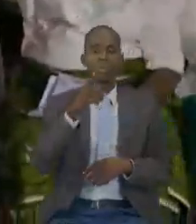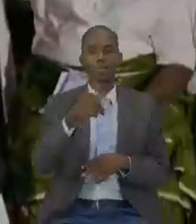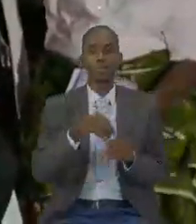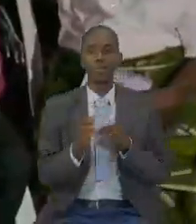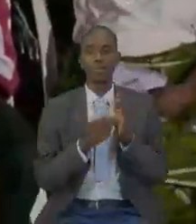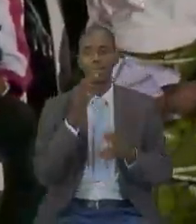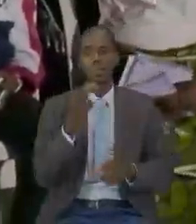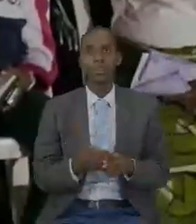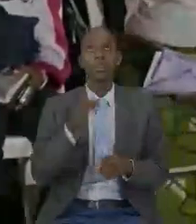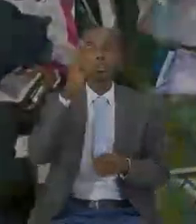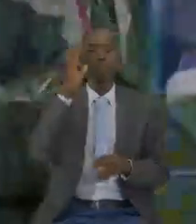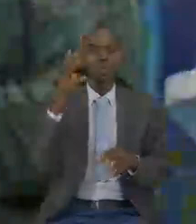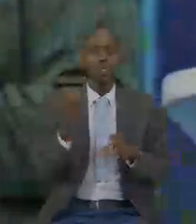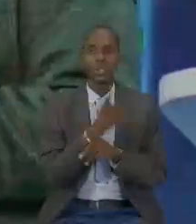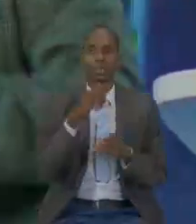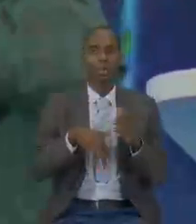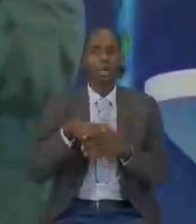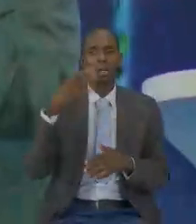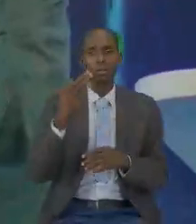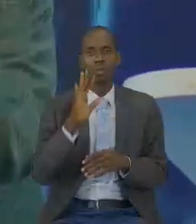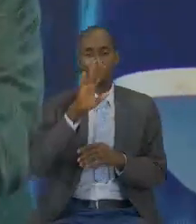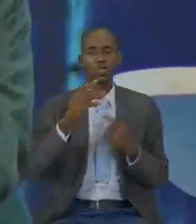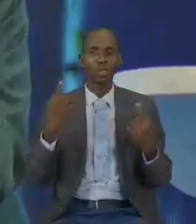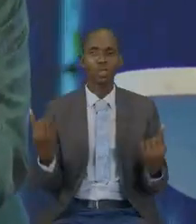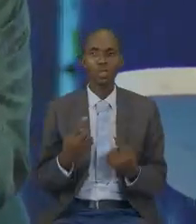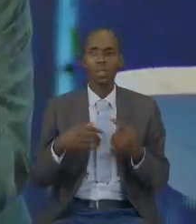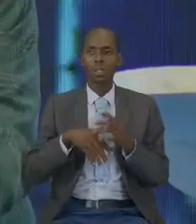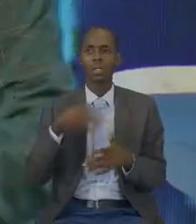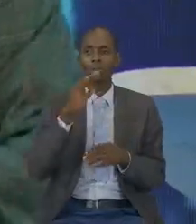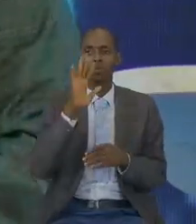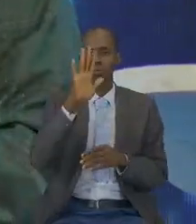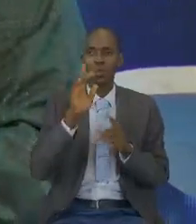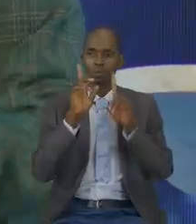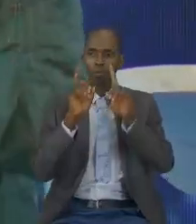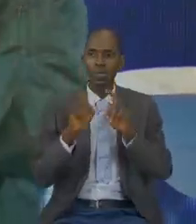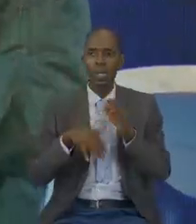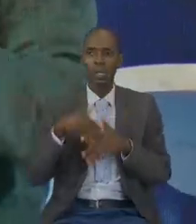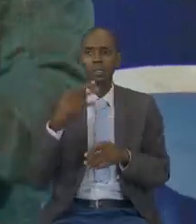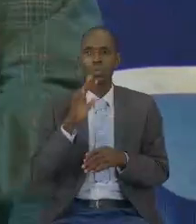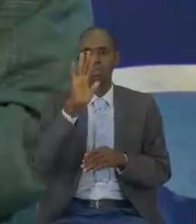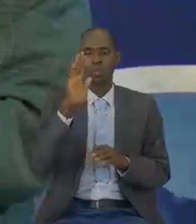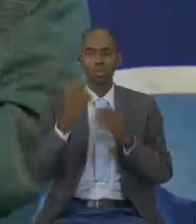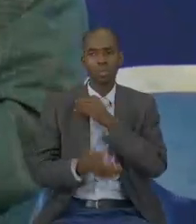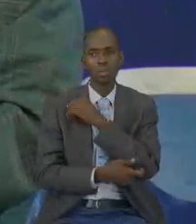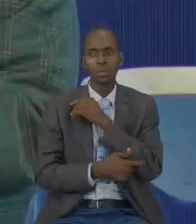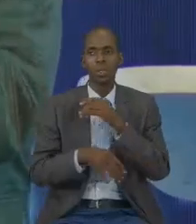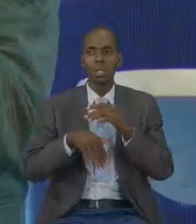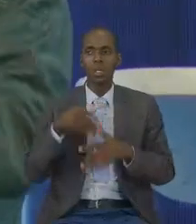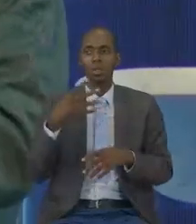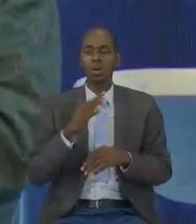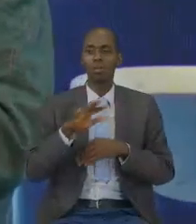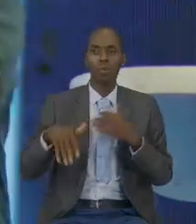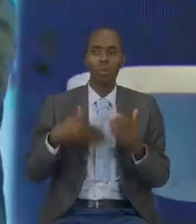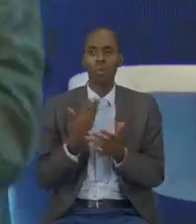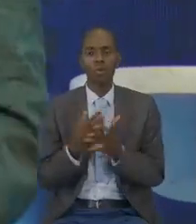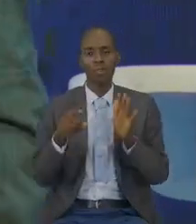take you out of your transgression, out of your trial, out of your temptation, out of all those